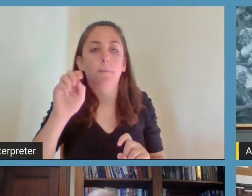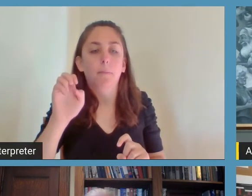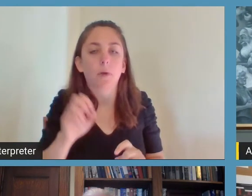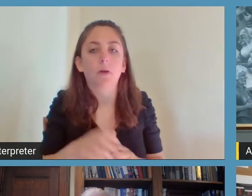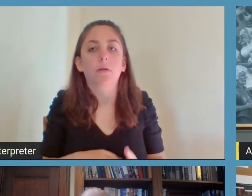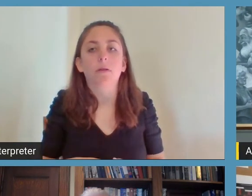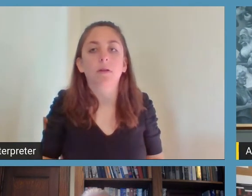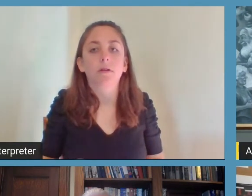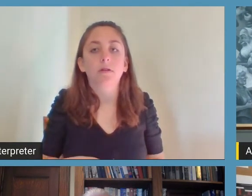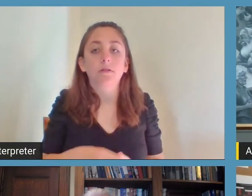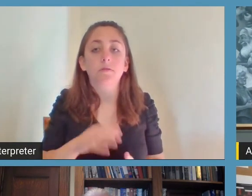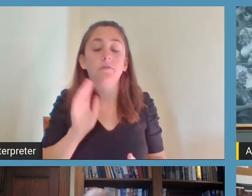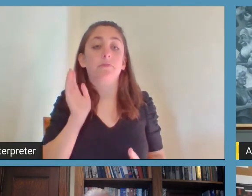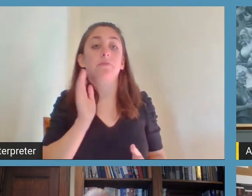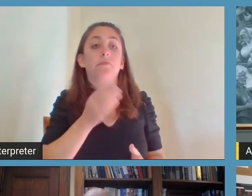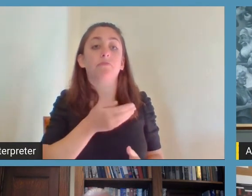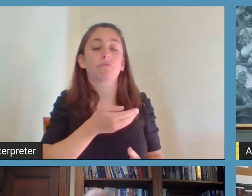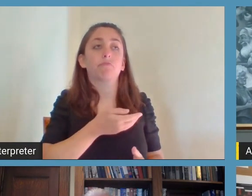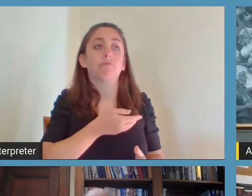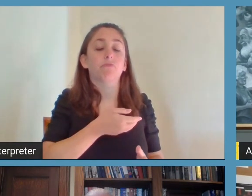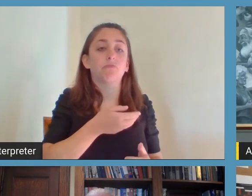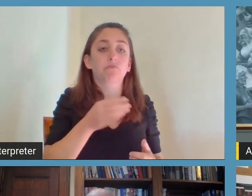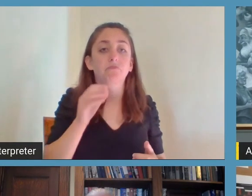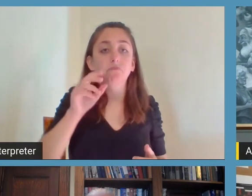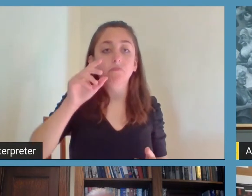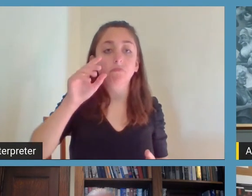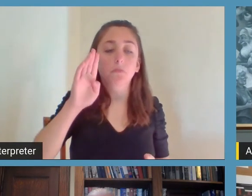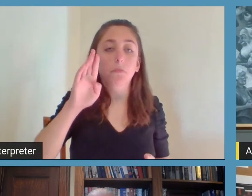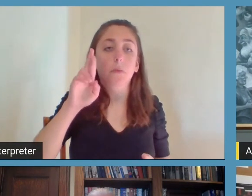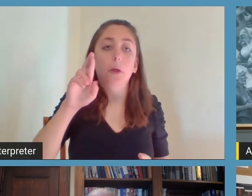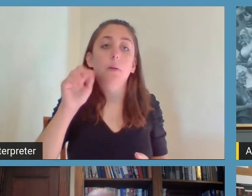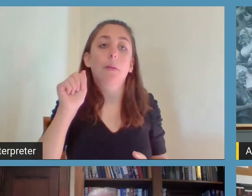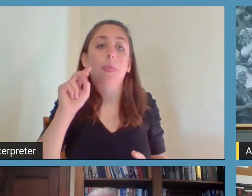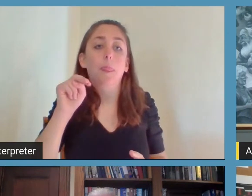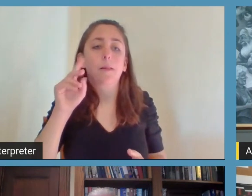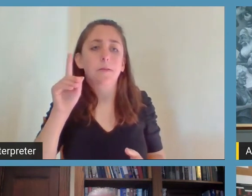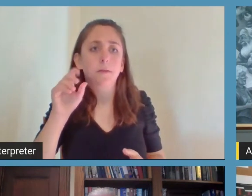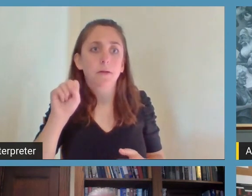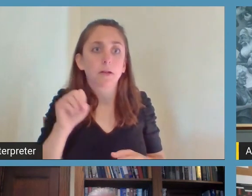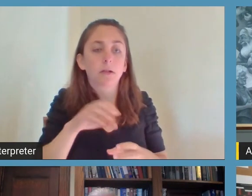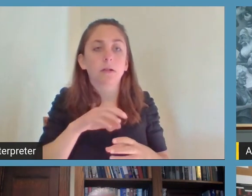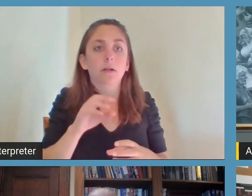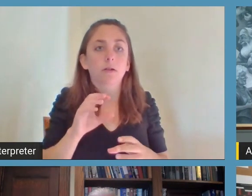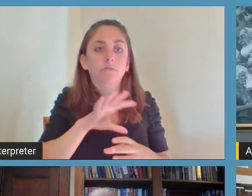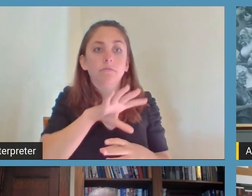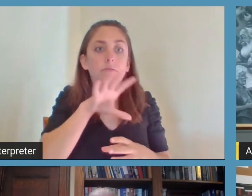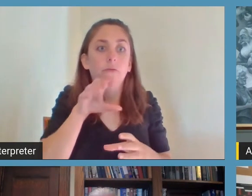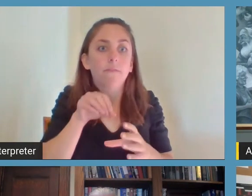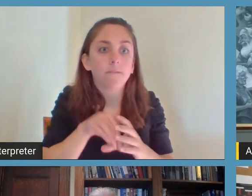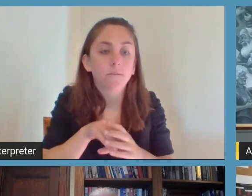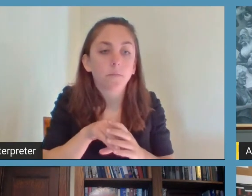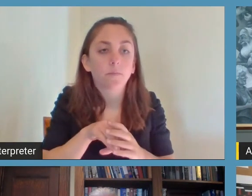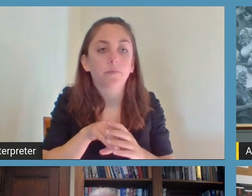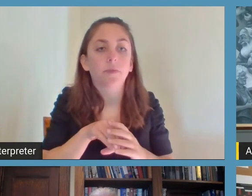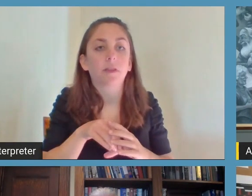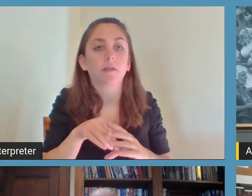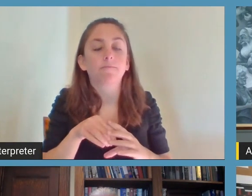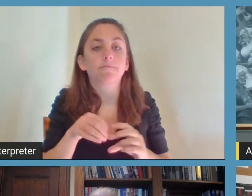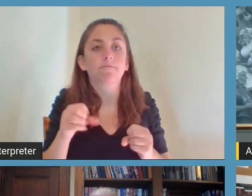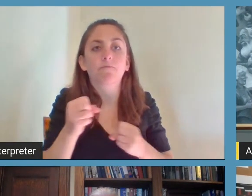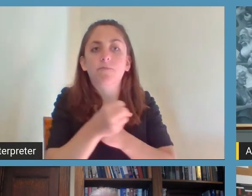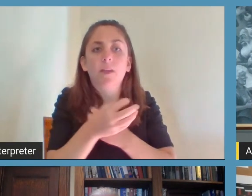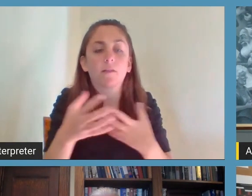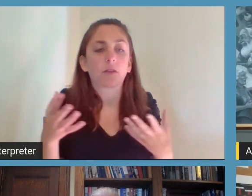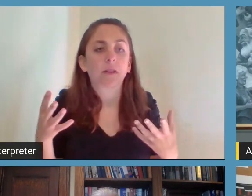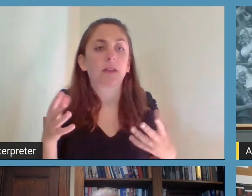while because our brains just got completely consumed by doing everything else that had to be changed,